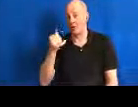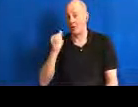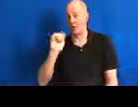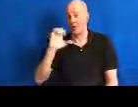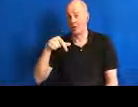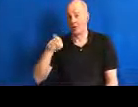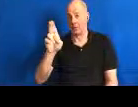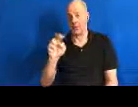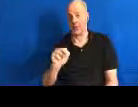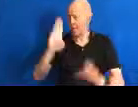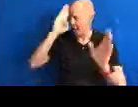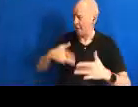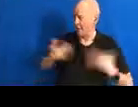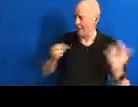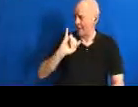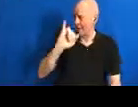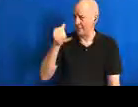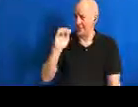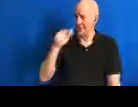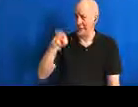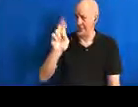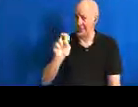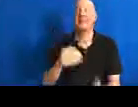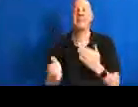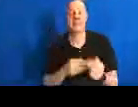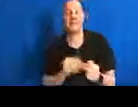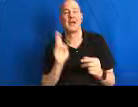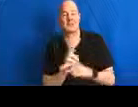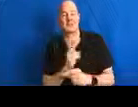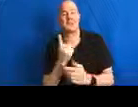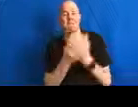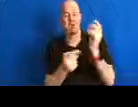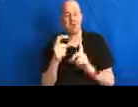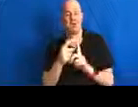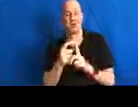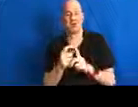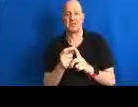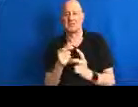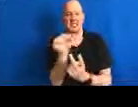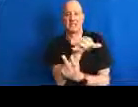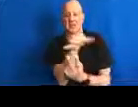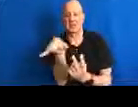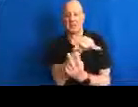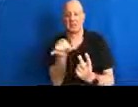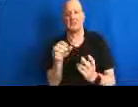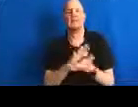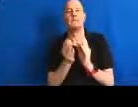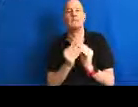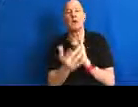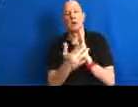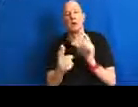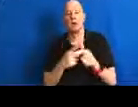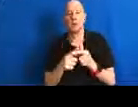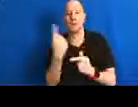Yes, I'm using that interchangeably. So when you start to get a little bit more technical, there's these things called written notices of